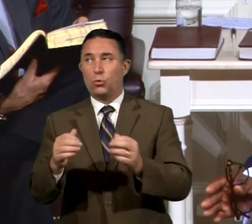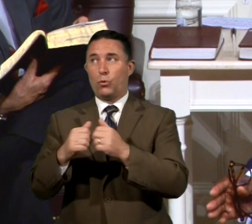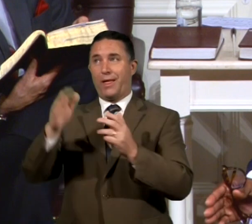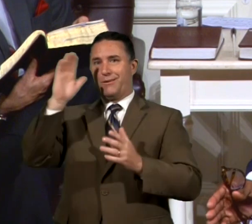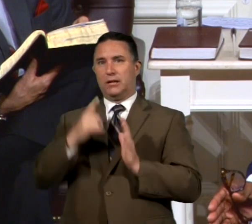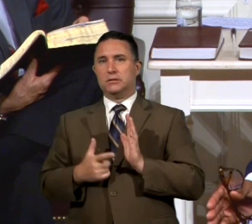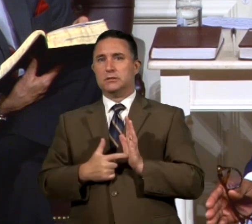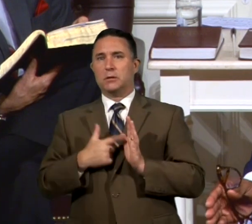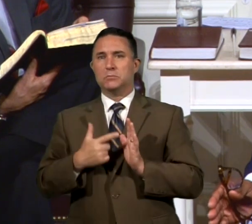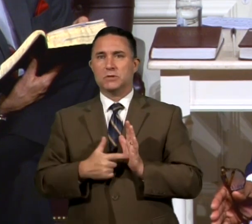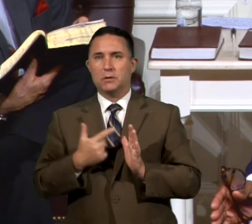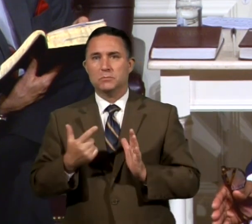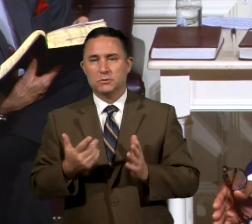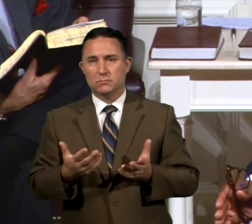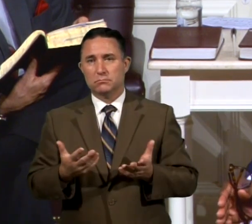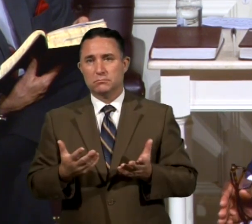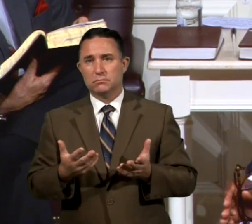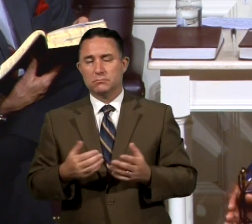God.